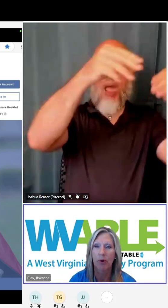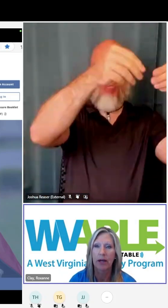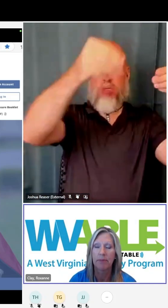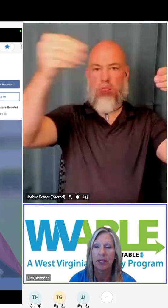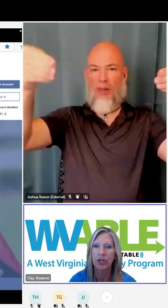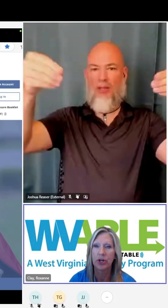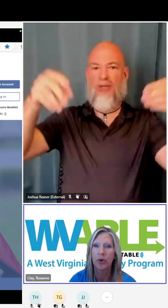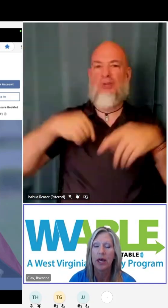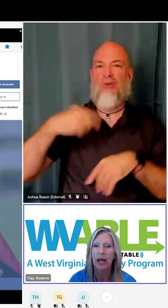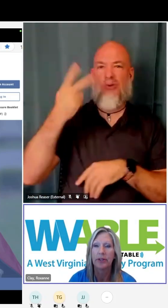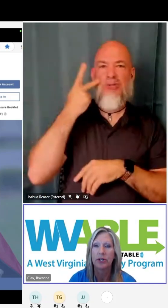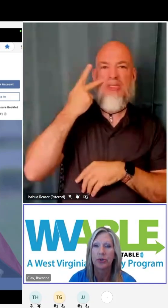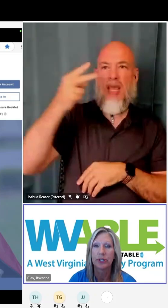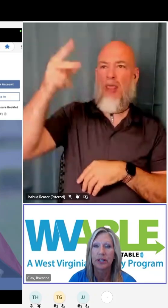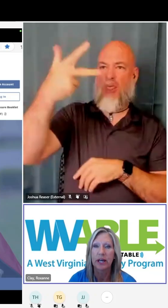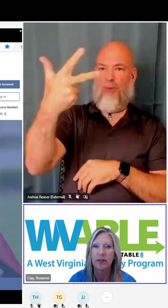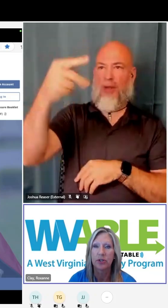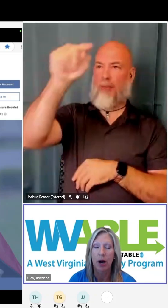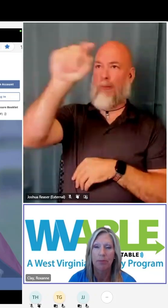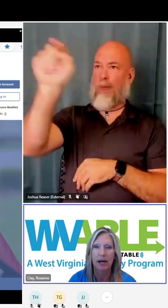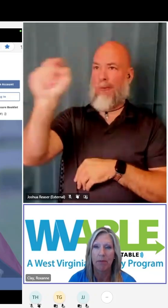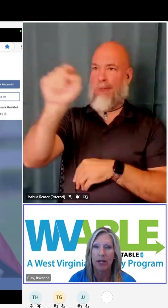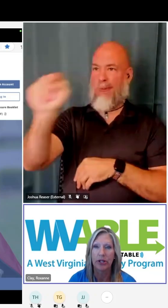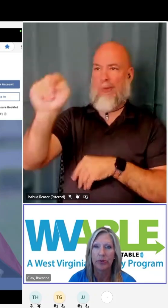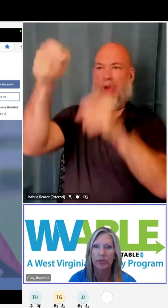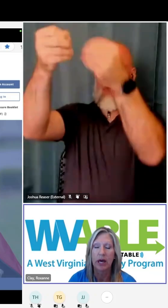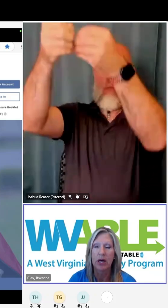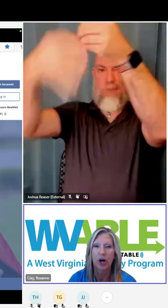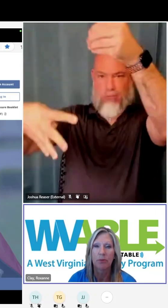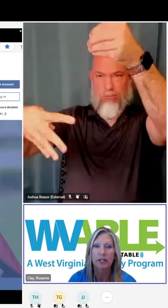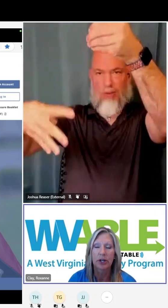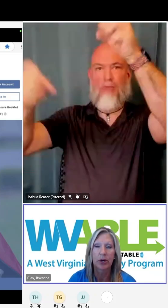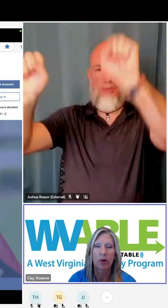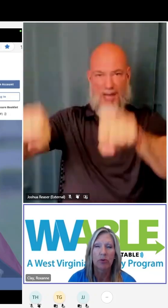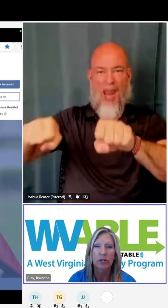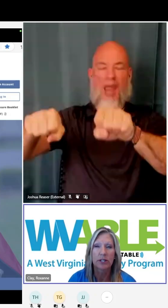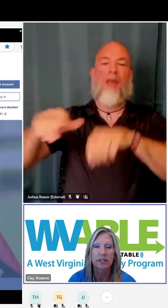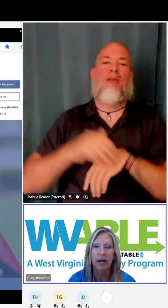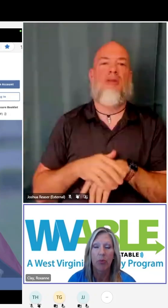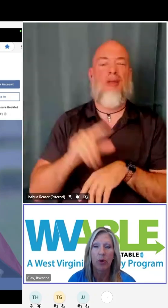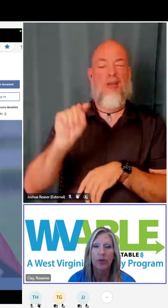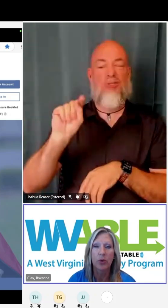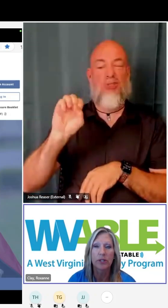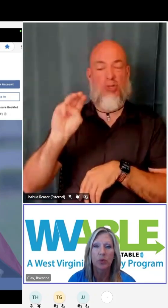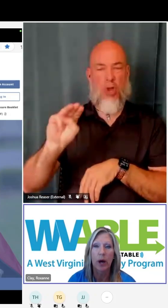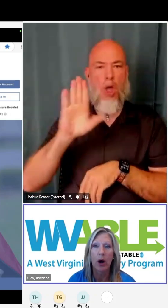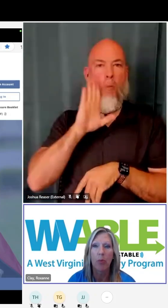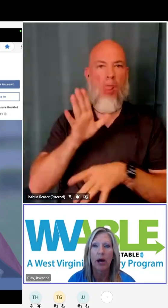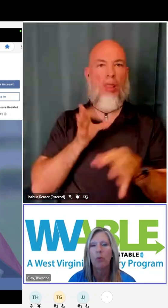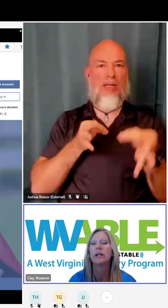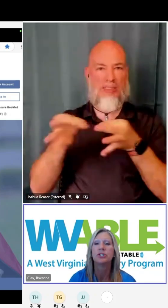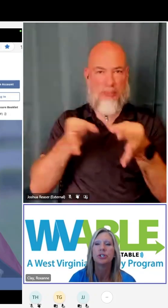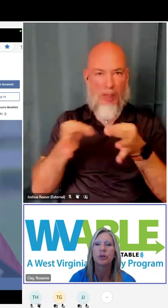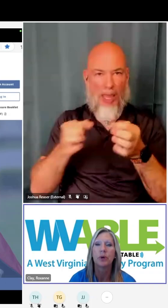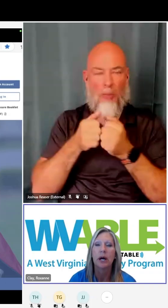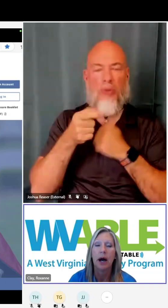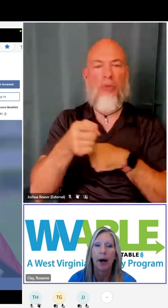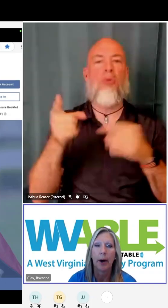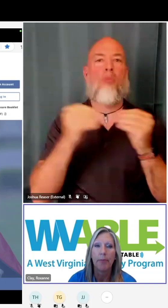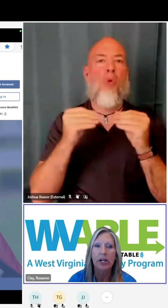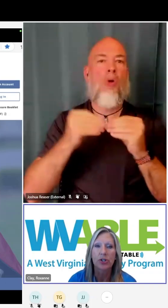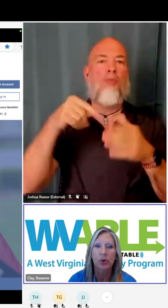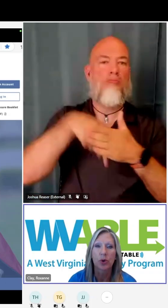at the top right menu, and then you'll see the drop-down menus. Tom's going to go over this with you as well, but I wanted